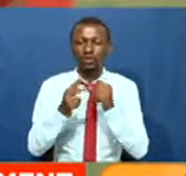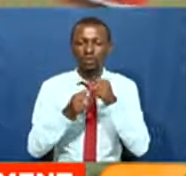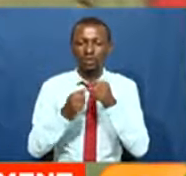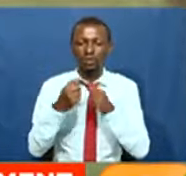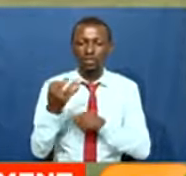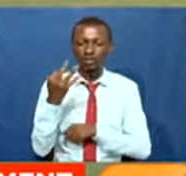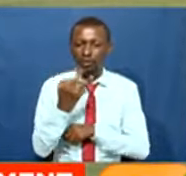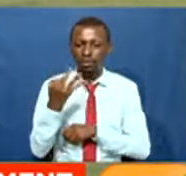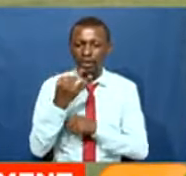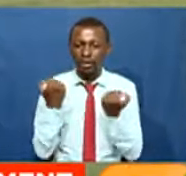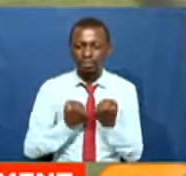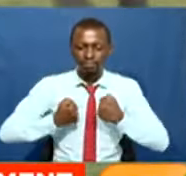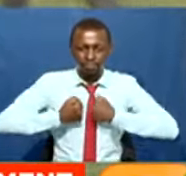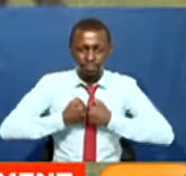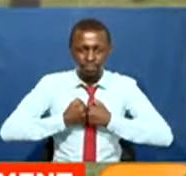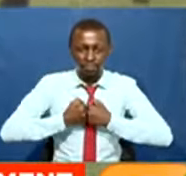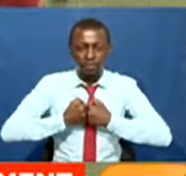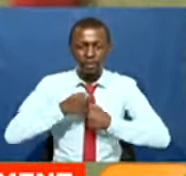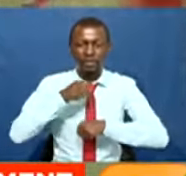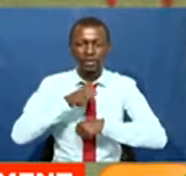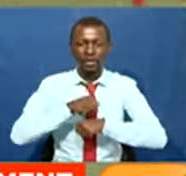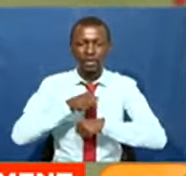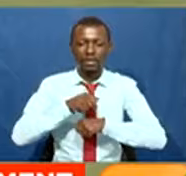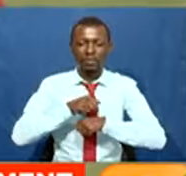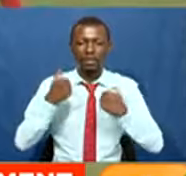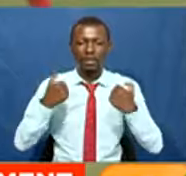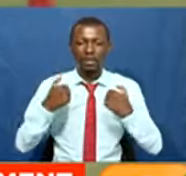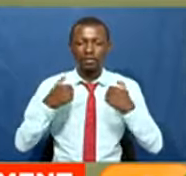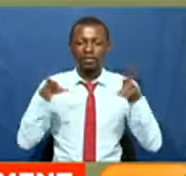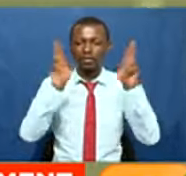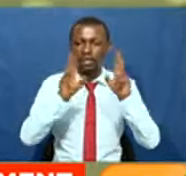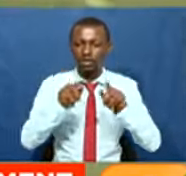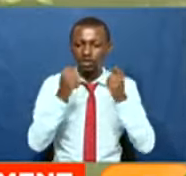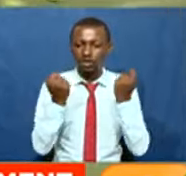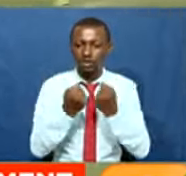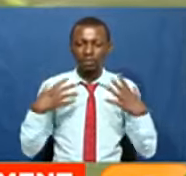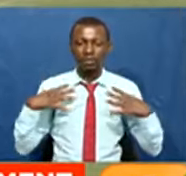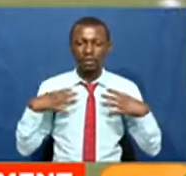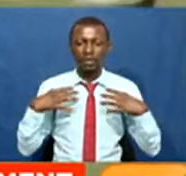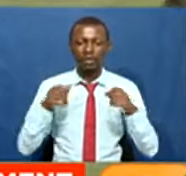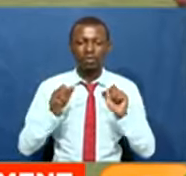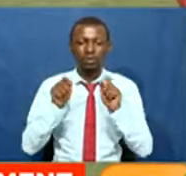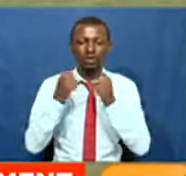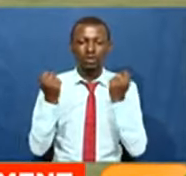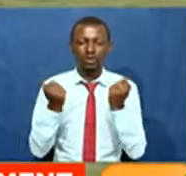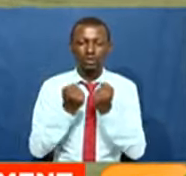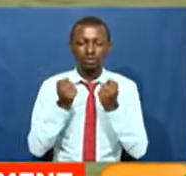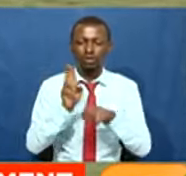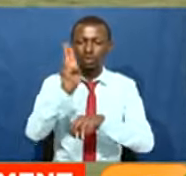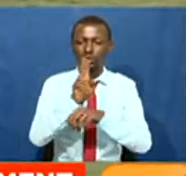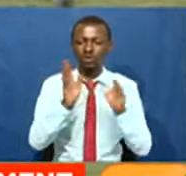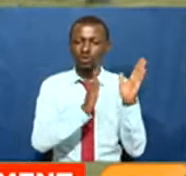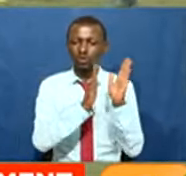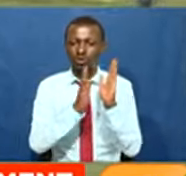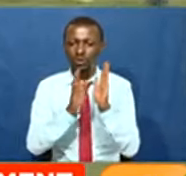the tournament is being played during the FIFA international break, and the four teams will use this as preparation for the 2026 FIFA